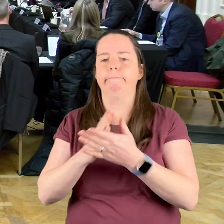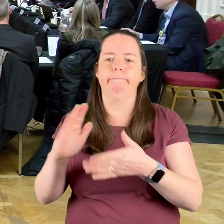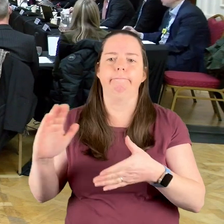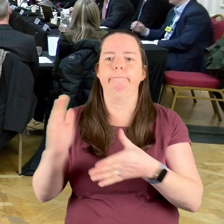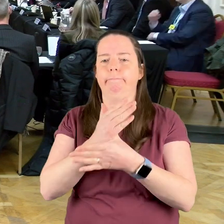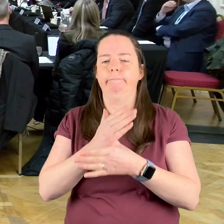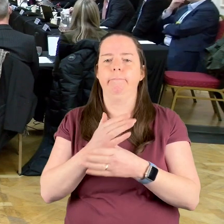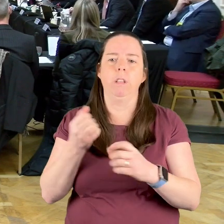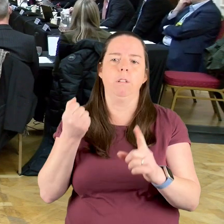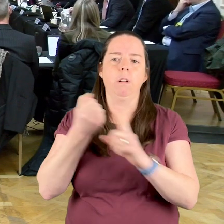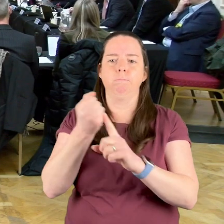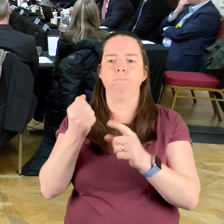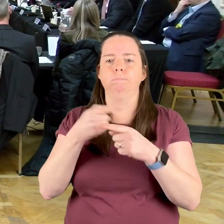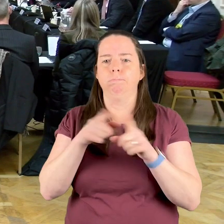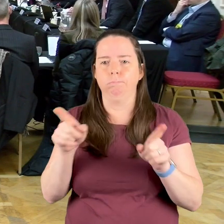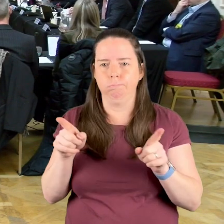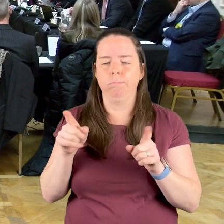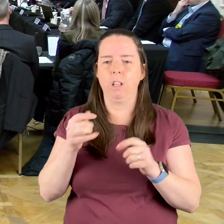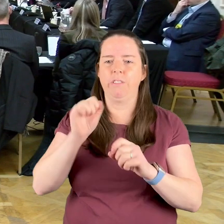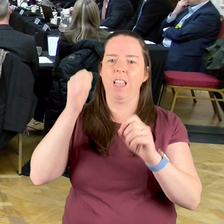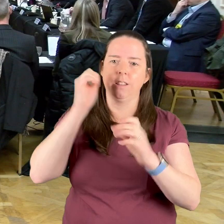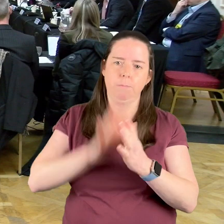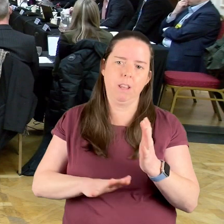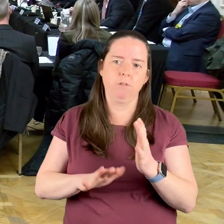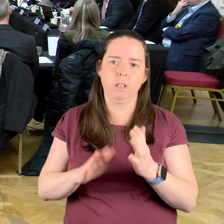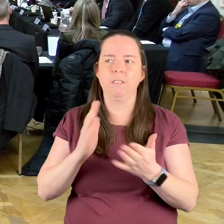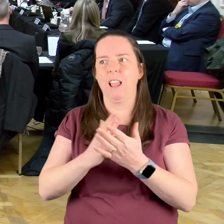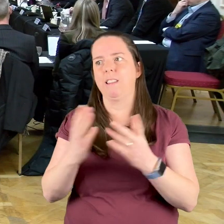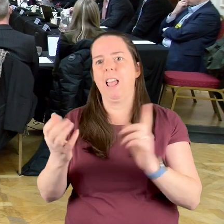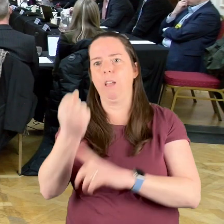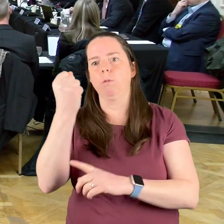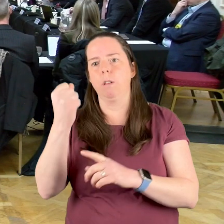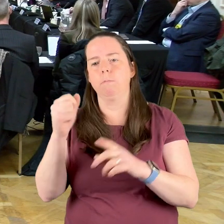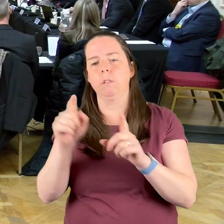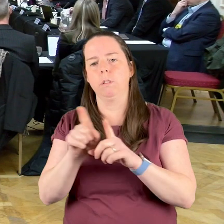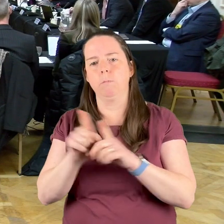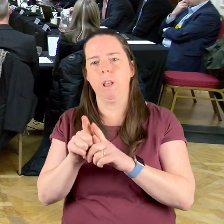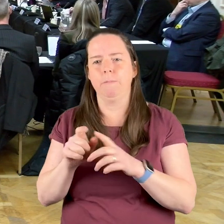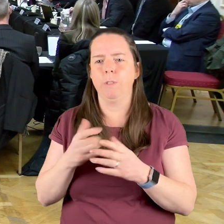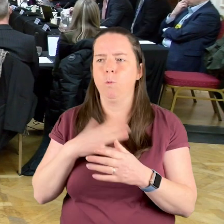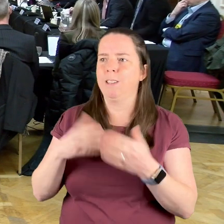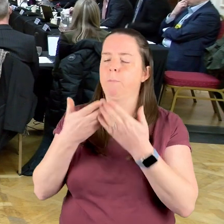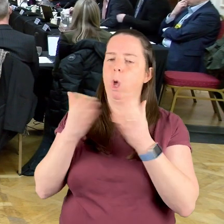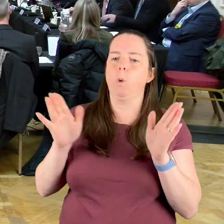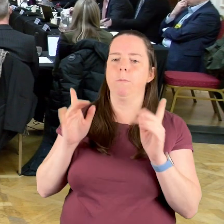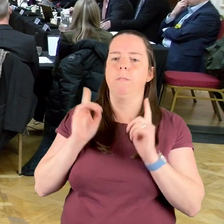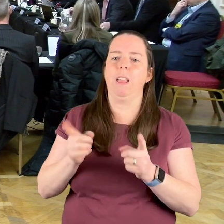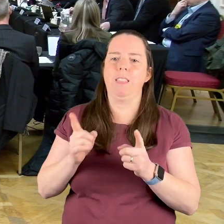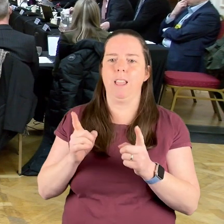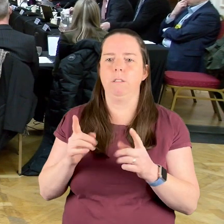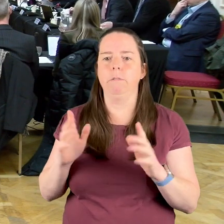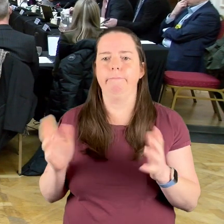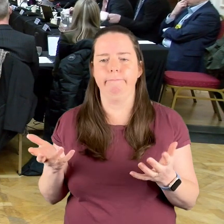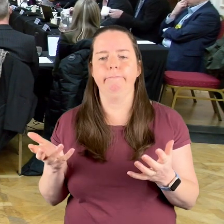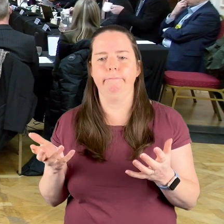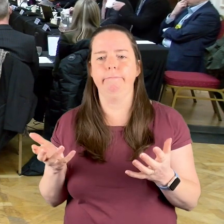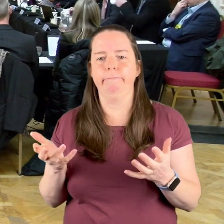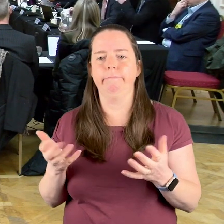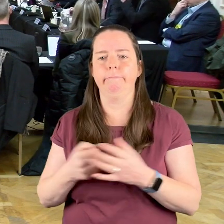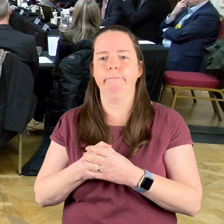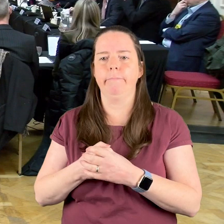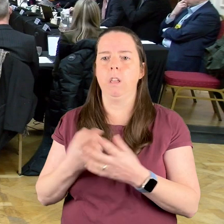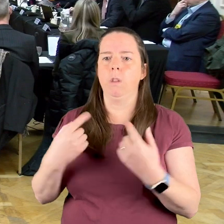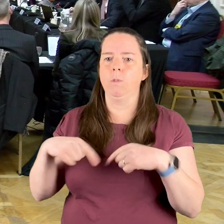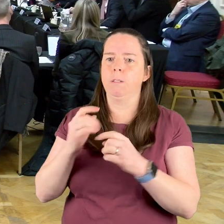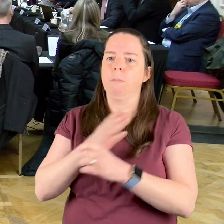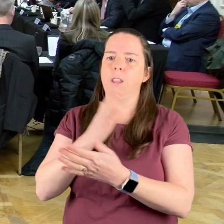of their experience for sure, and in cases, outcomes too. And we need to be open about that, and we need to make